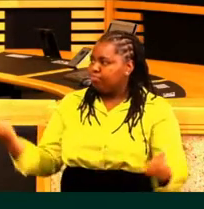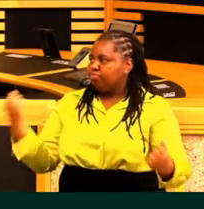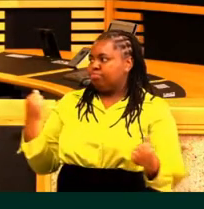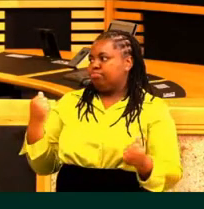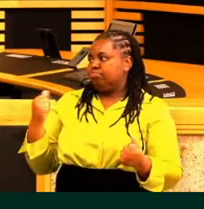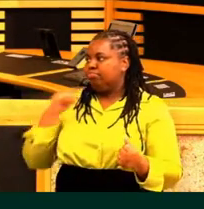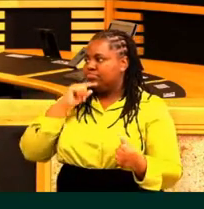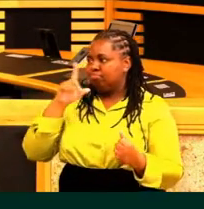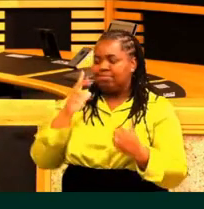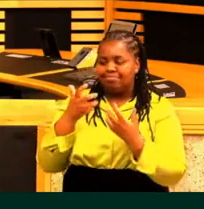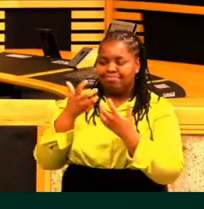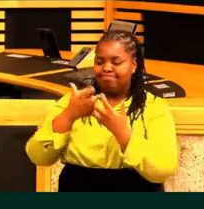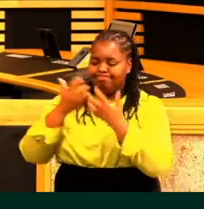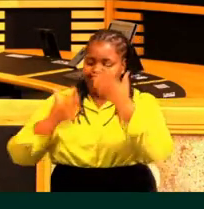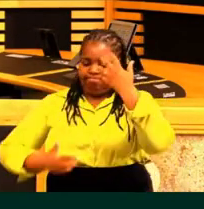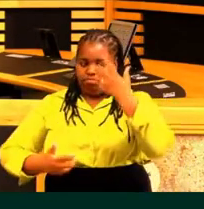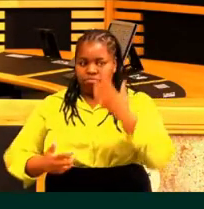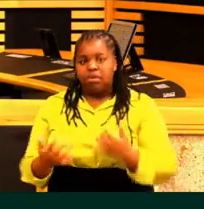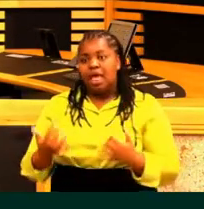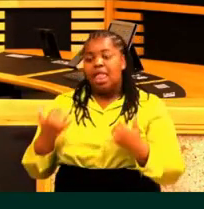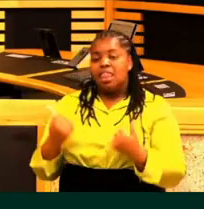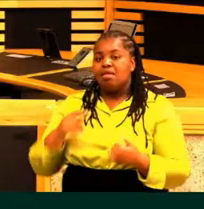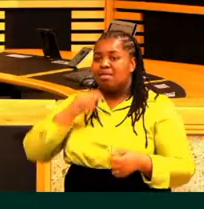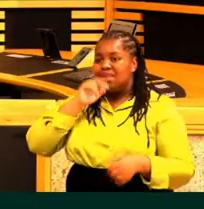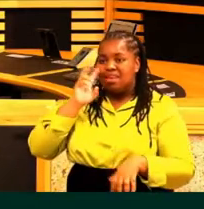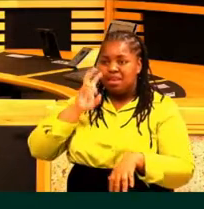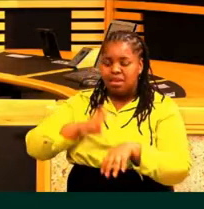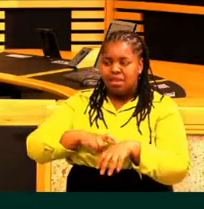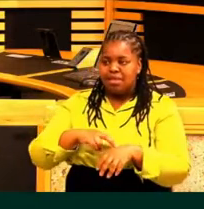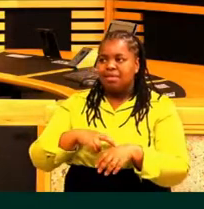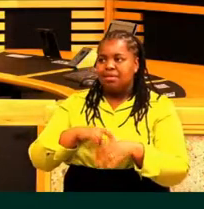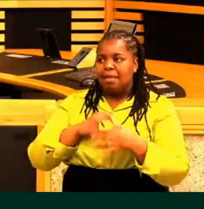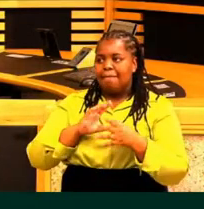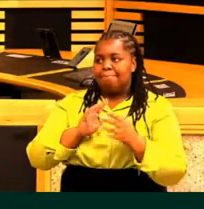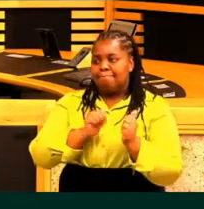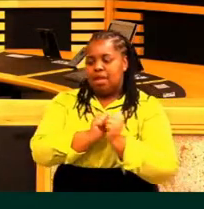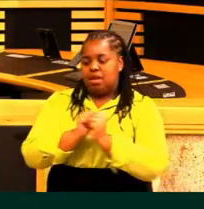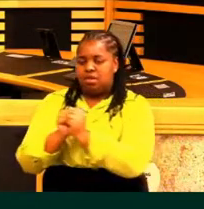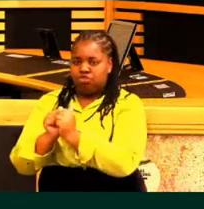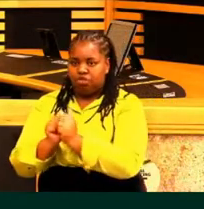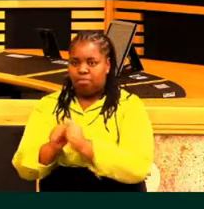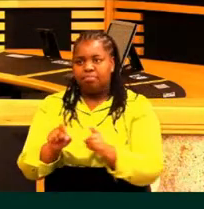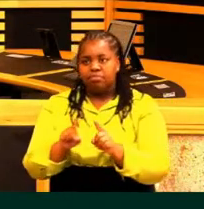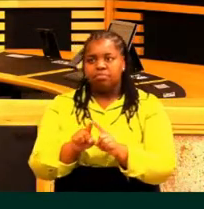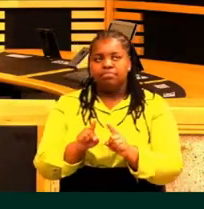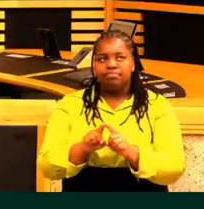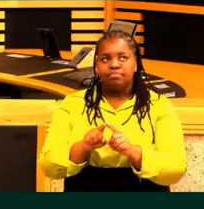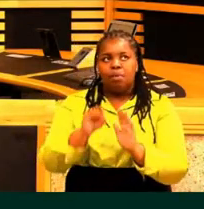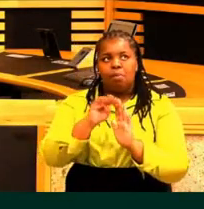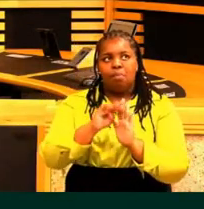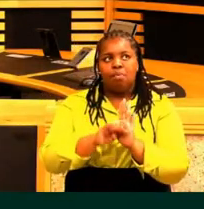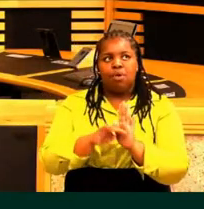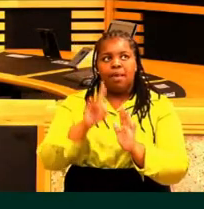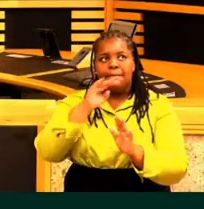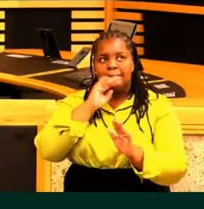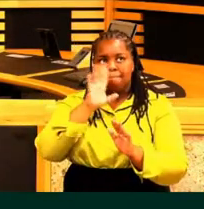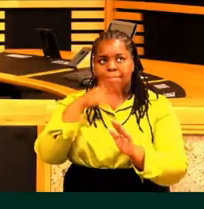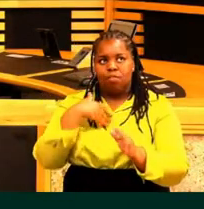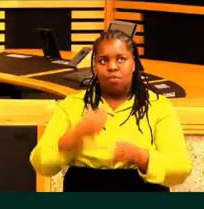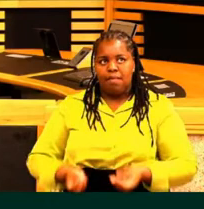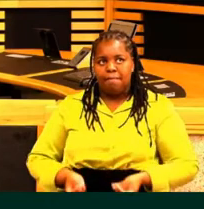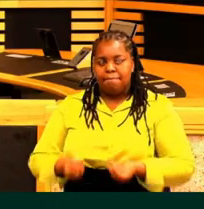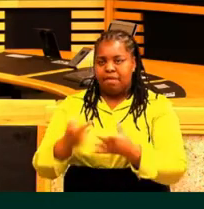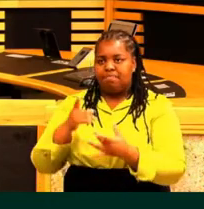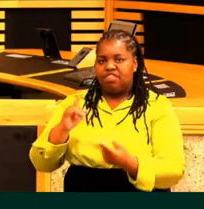irrelevant this raises a need for Partnerships for efficient and relevant programs that will cushion this